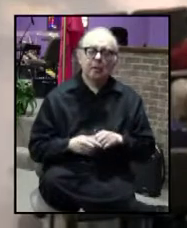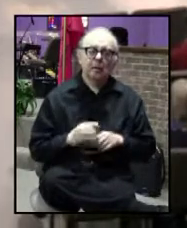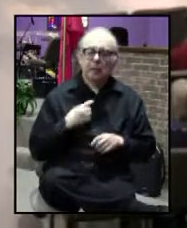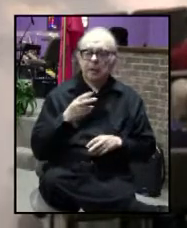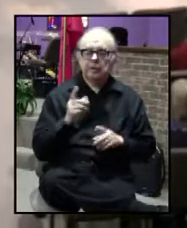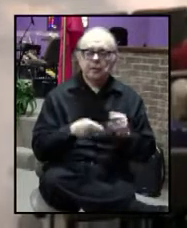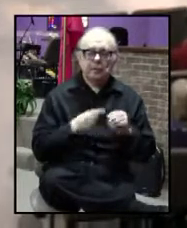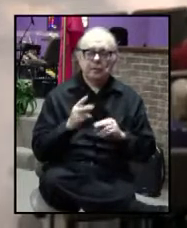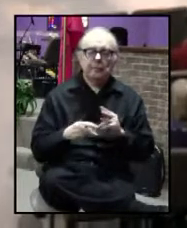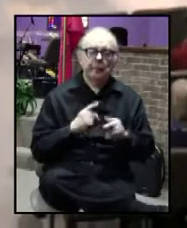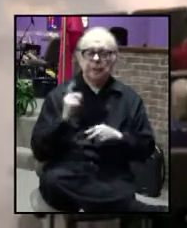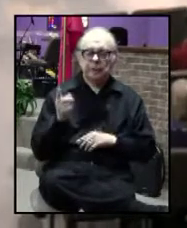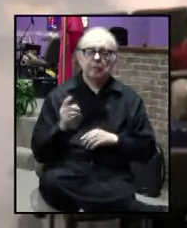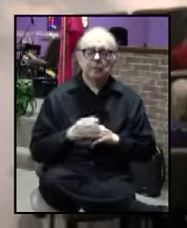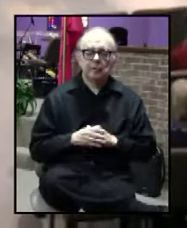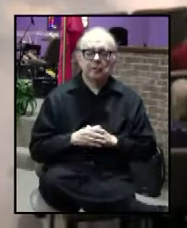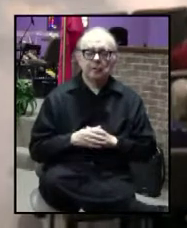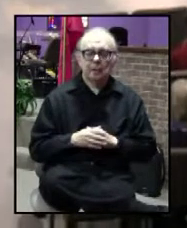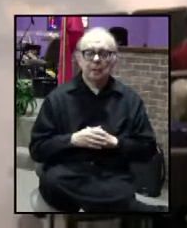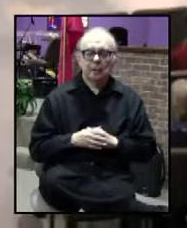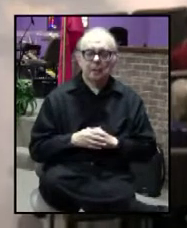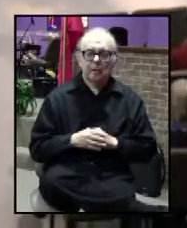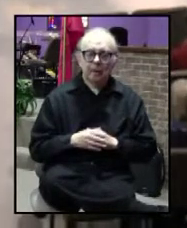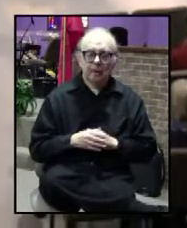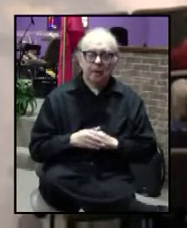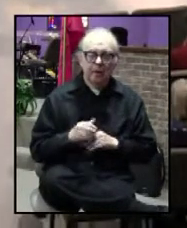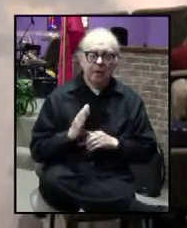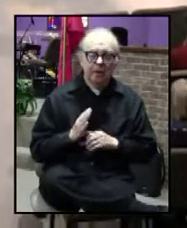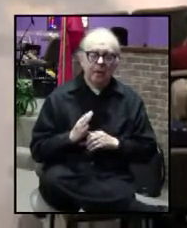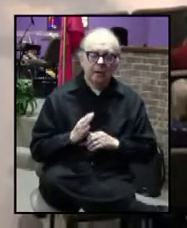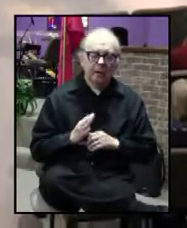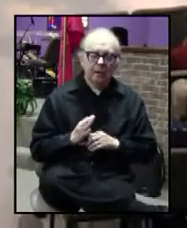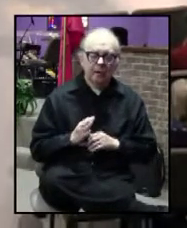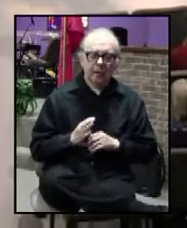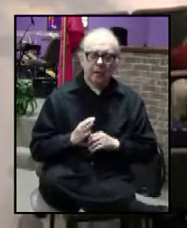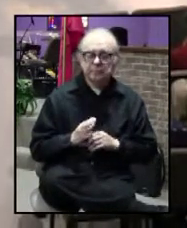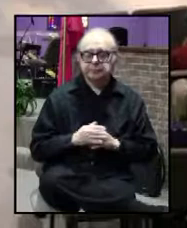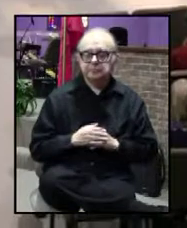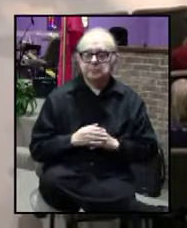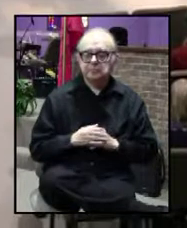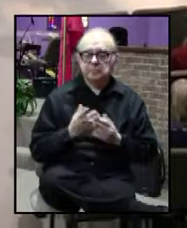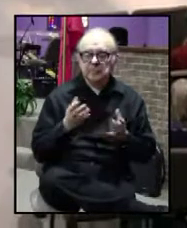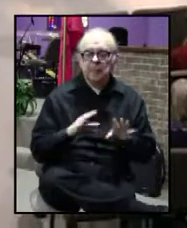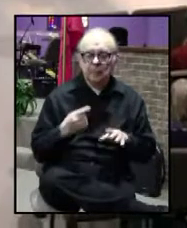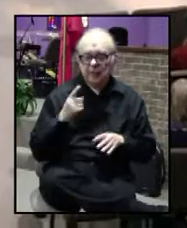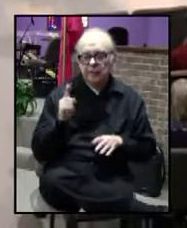them about you. And God, I will make disciples.